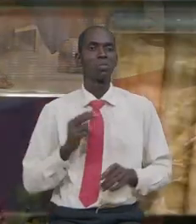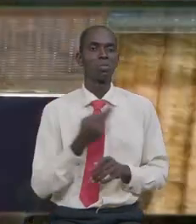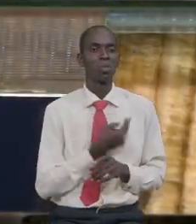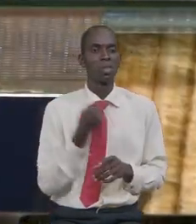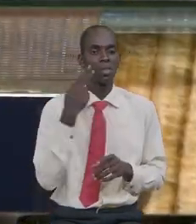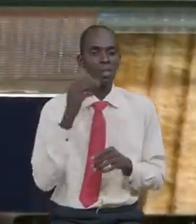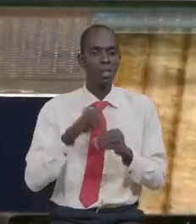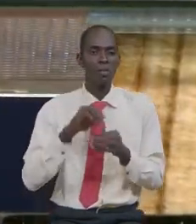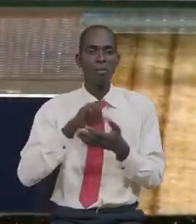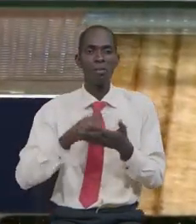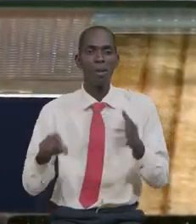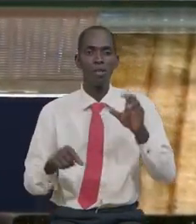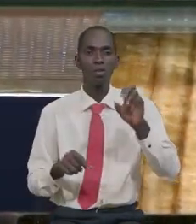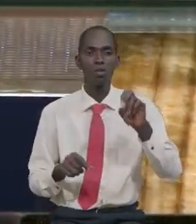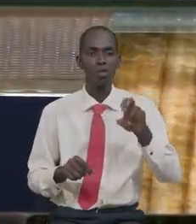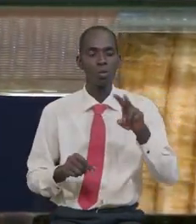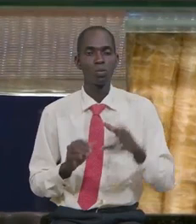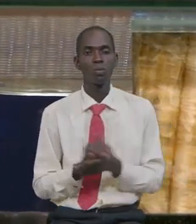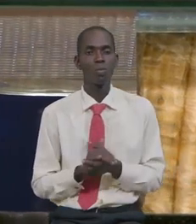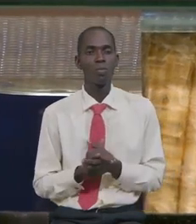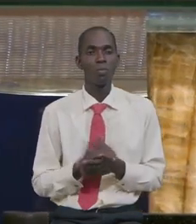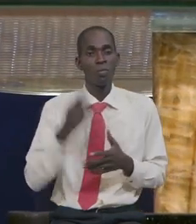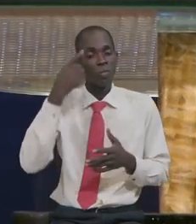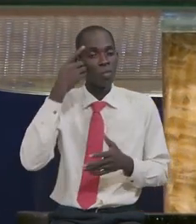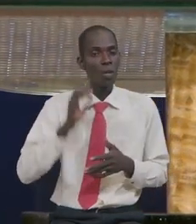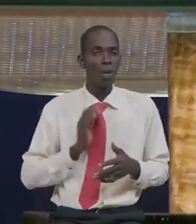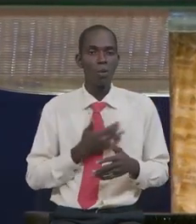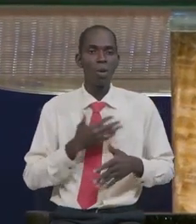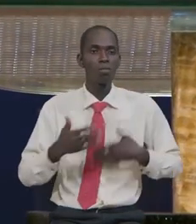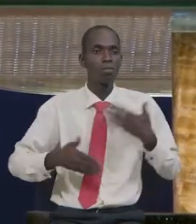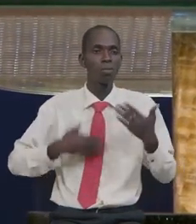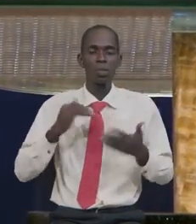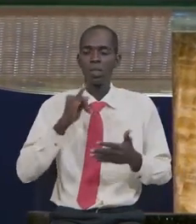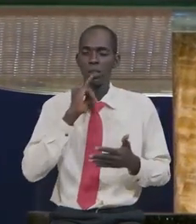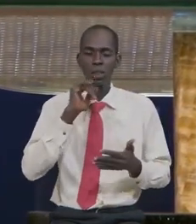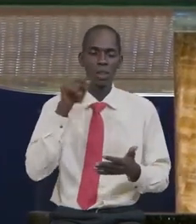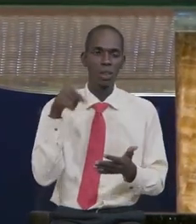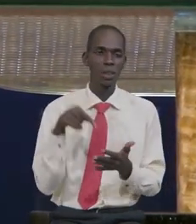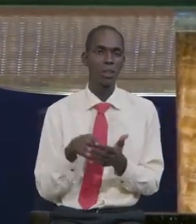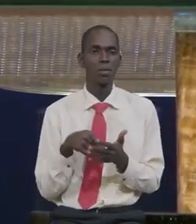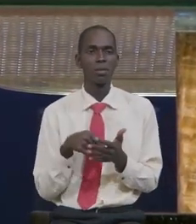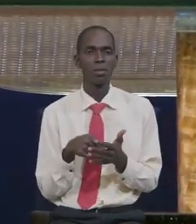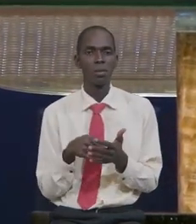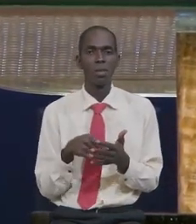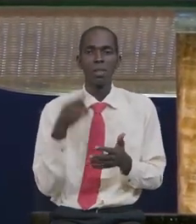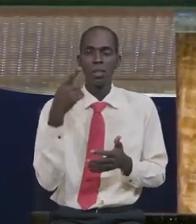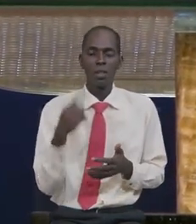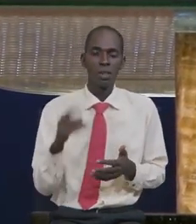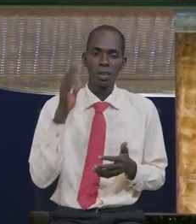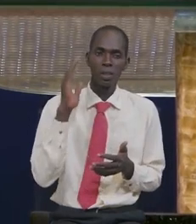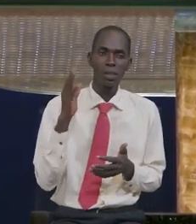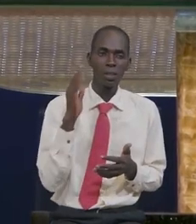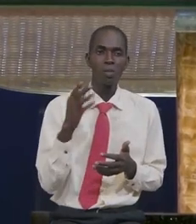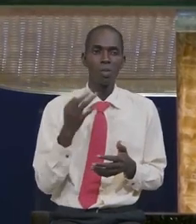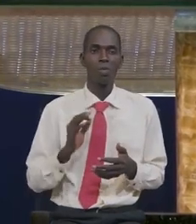verse 12. In verse 12, for our rejoicing is this, the testimony of